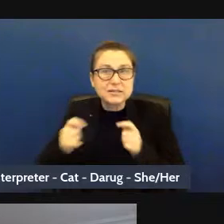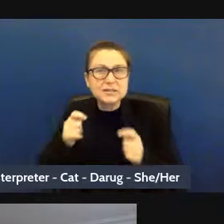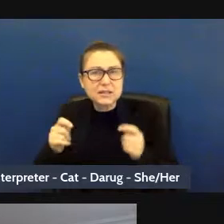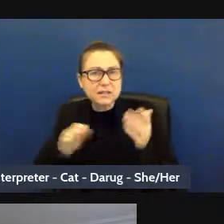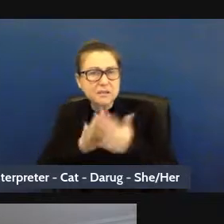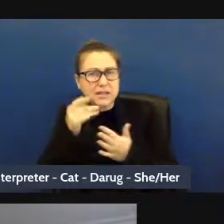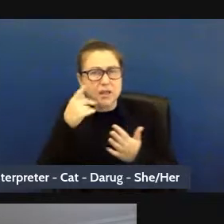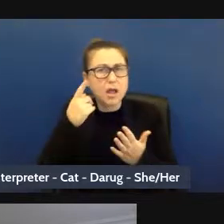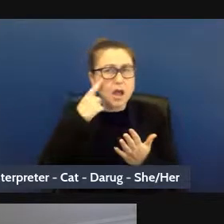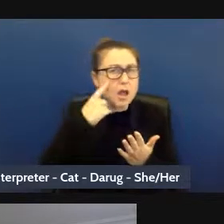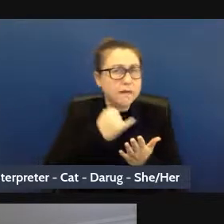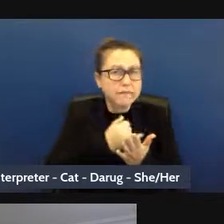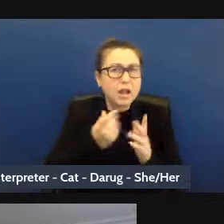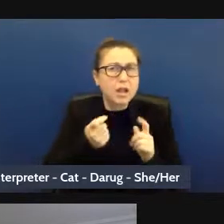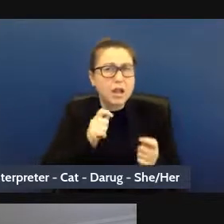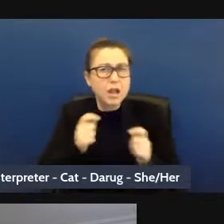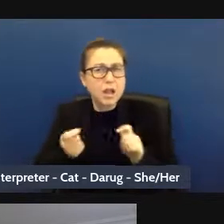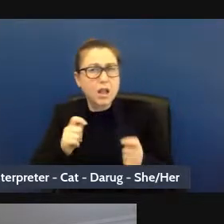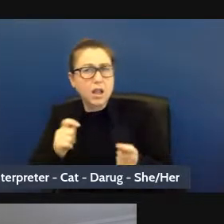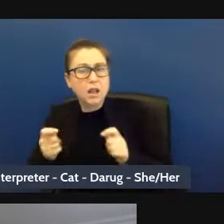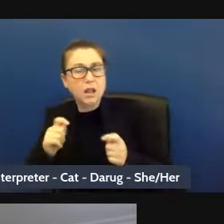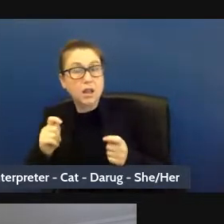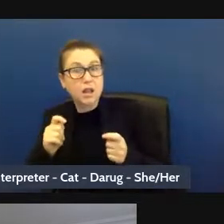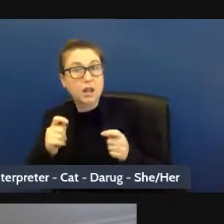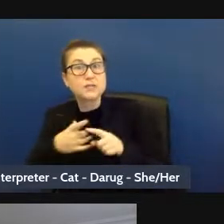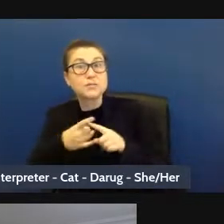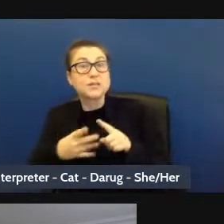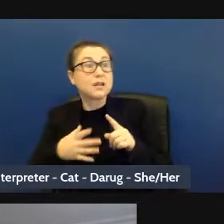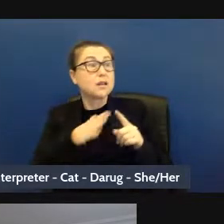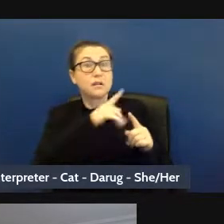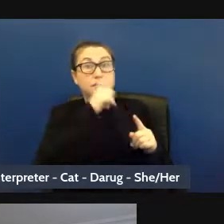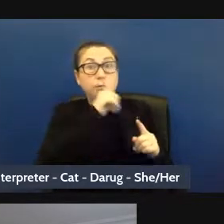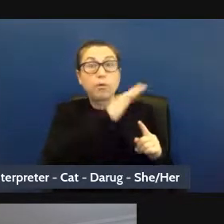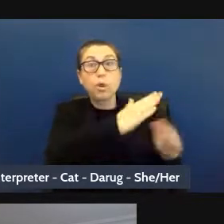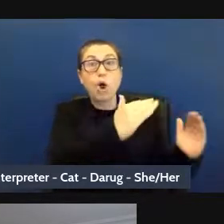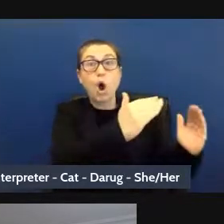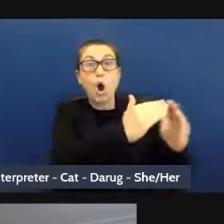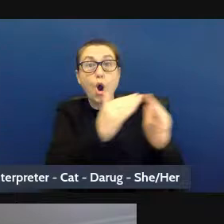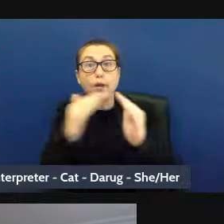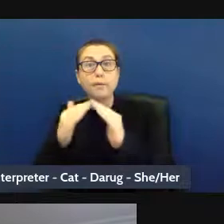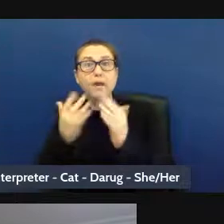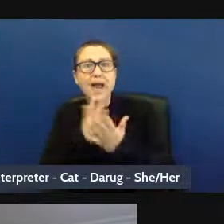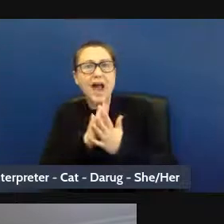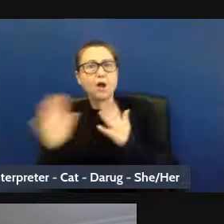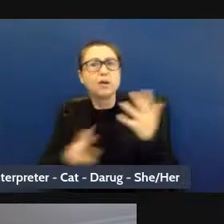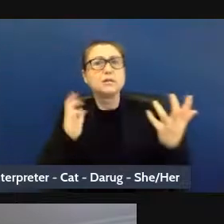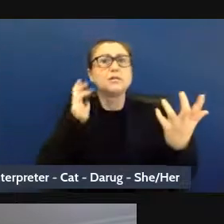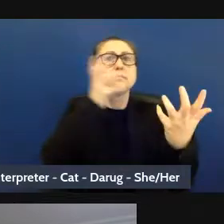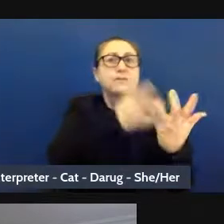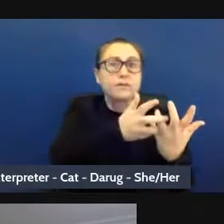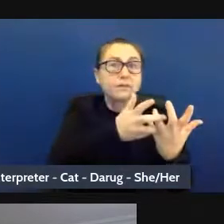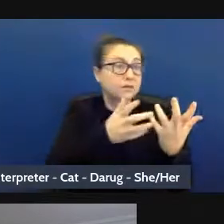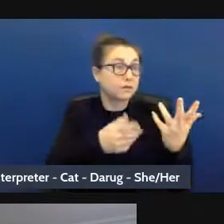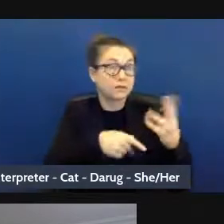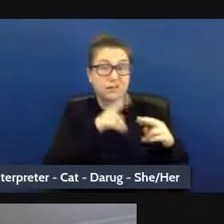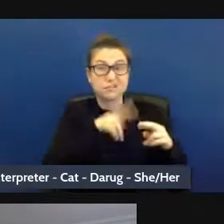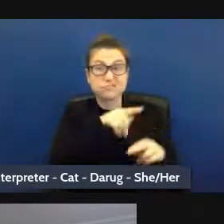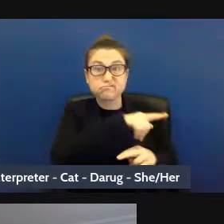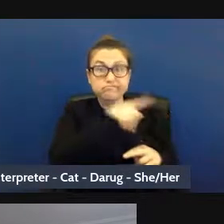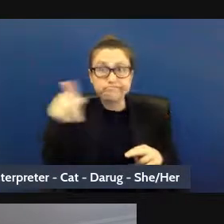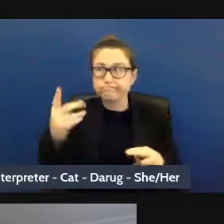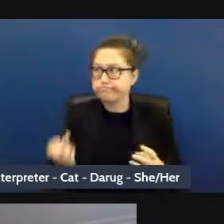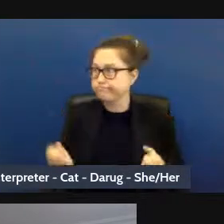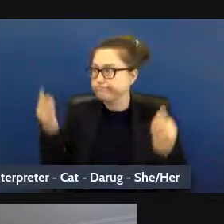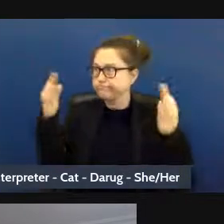ways, particularly of reaching people in their homes when people have dodgy internet problems, or they've never used video calls before,